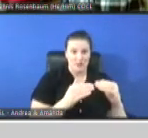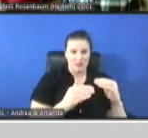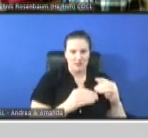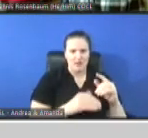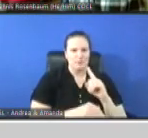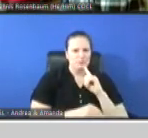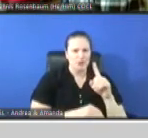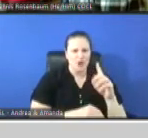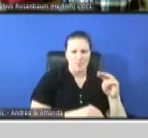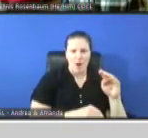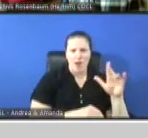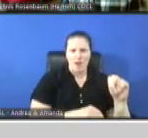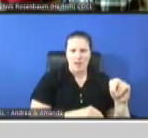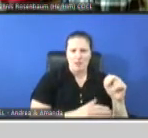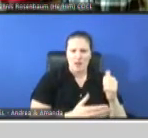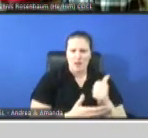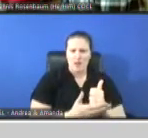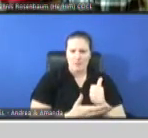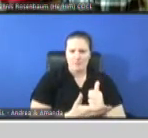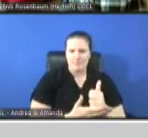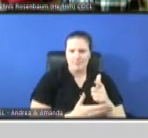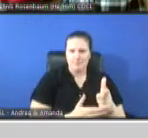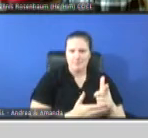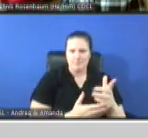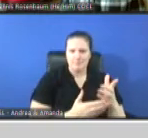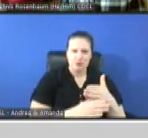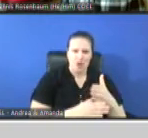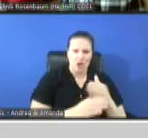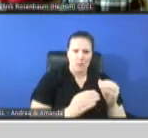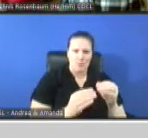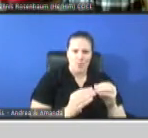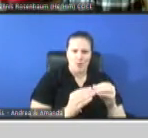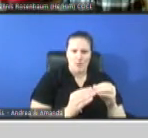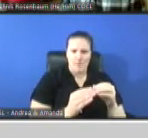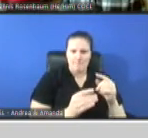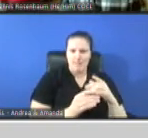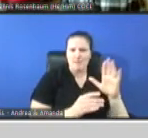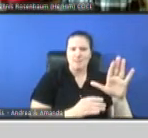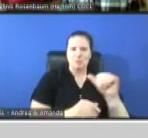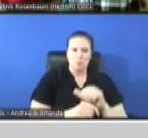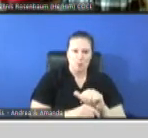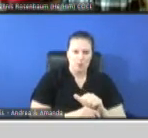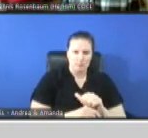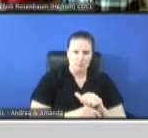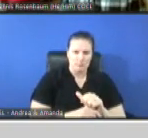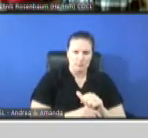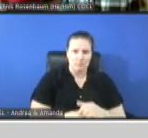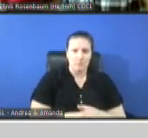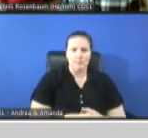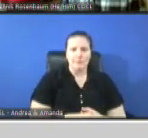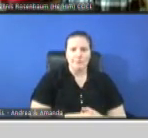that Marlon would be more than happy to come and share more about his work